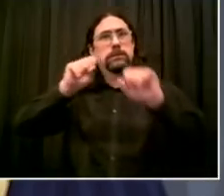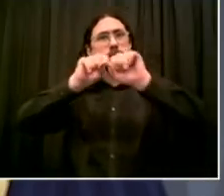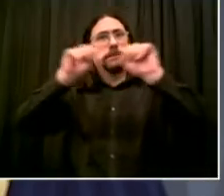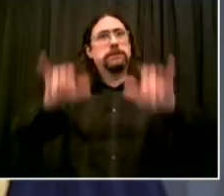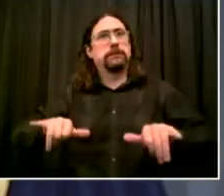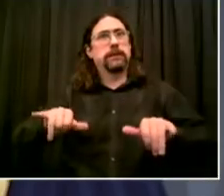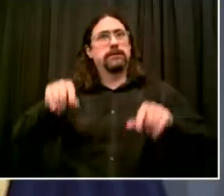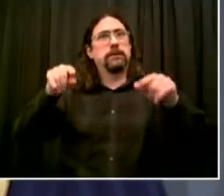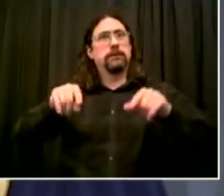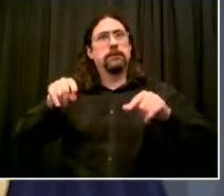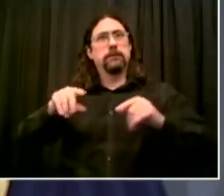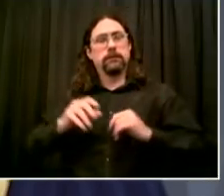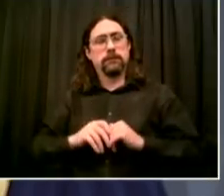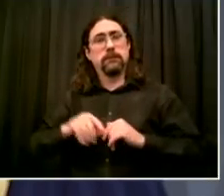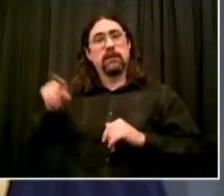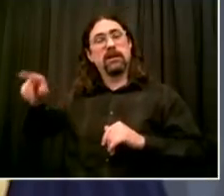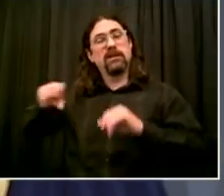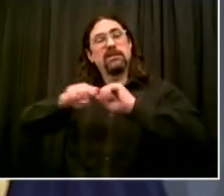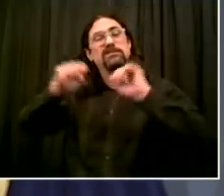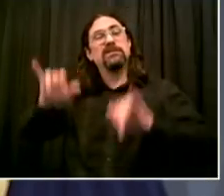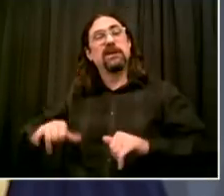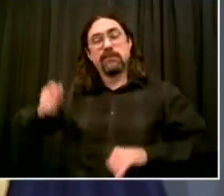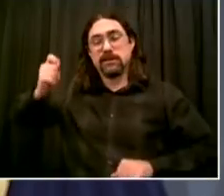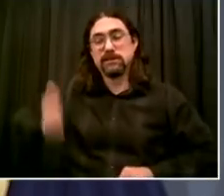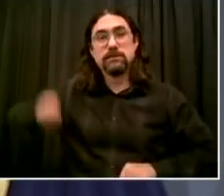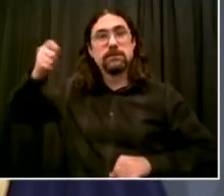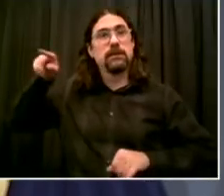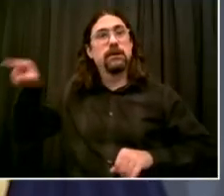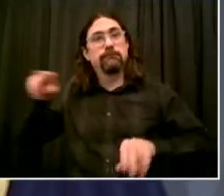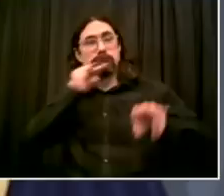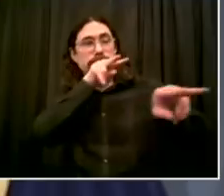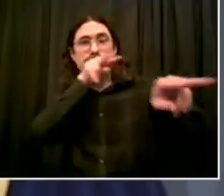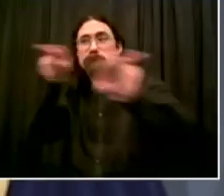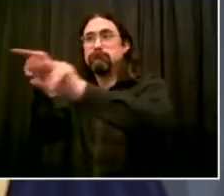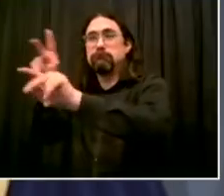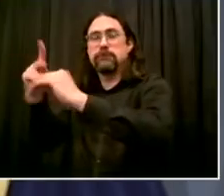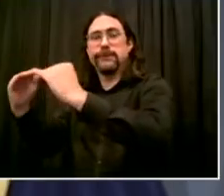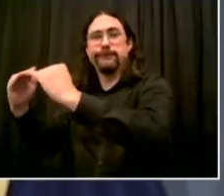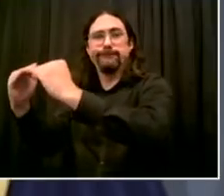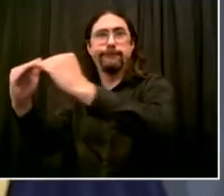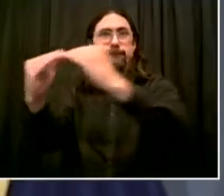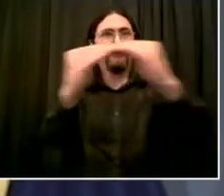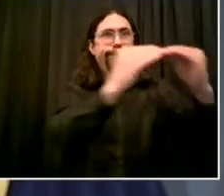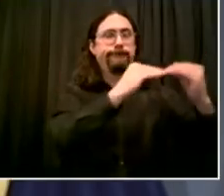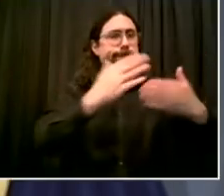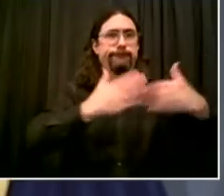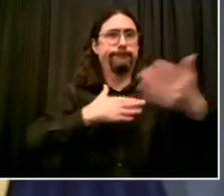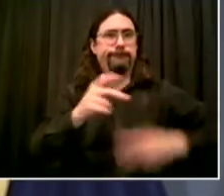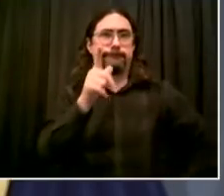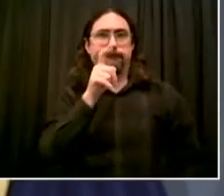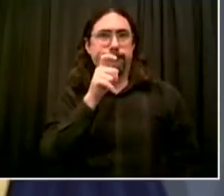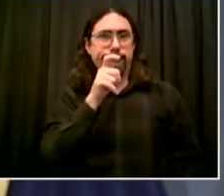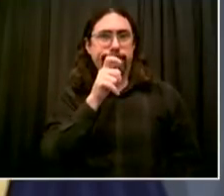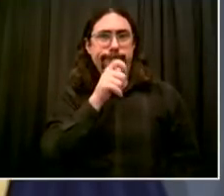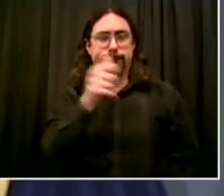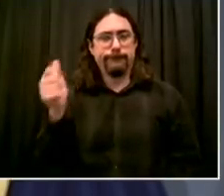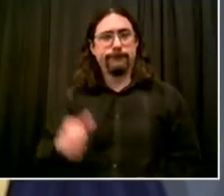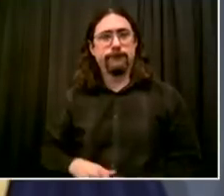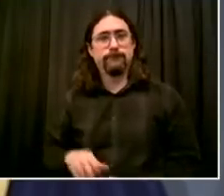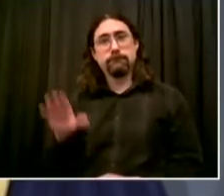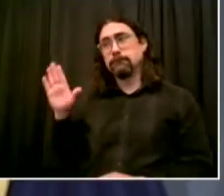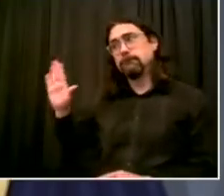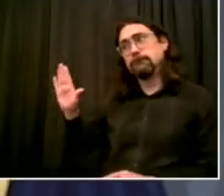And thank you. My second question, can you still hear me? Yeah. Okay. My second question is about the announcement